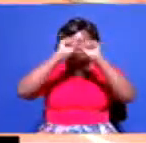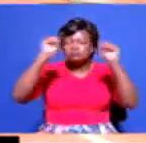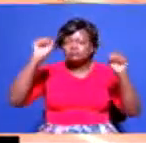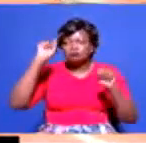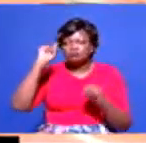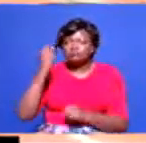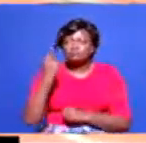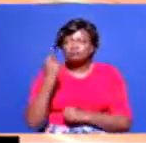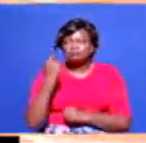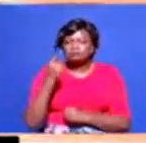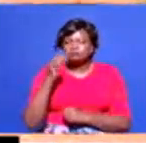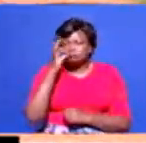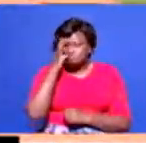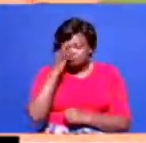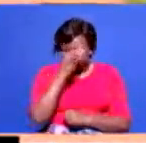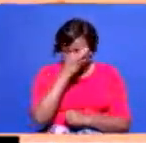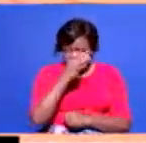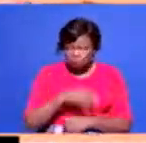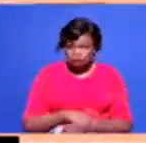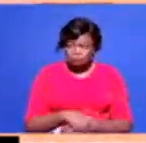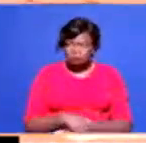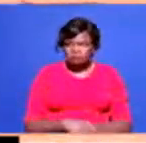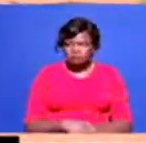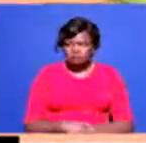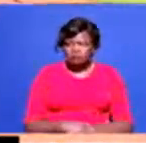Mwai Kibaki.